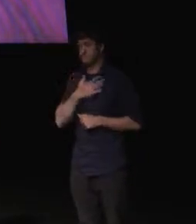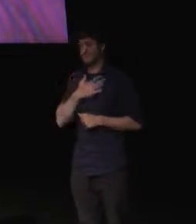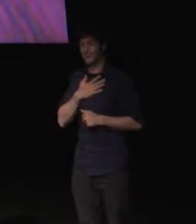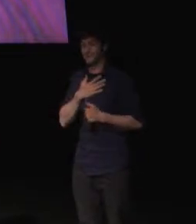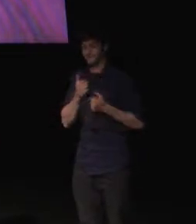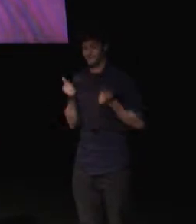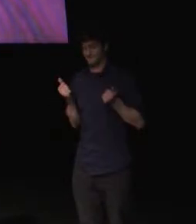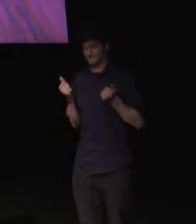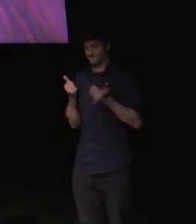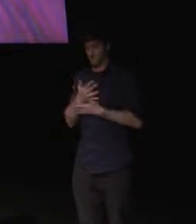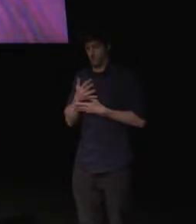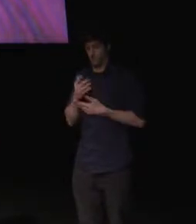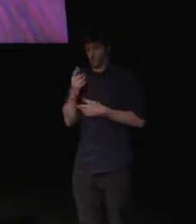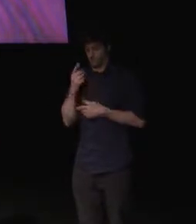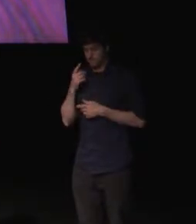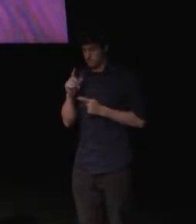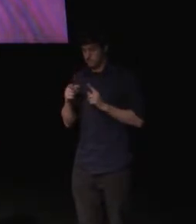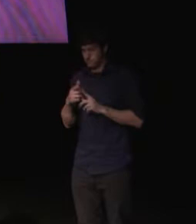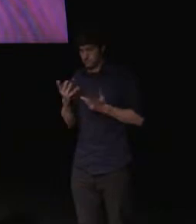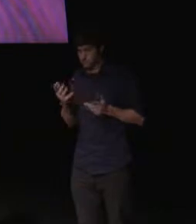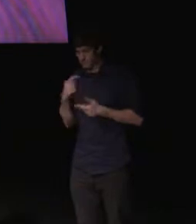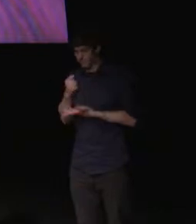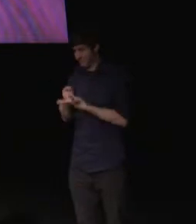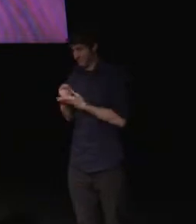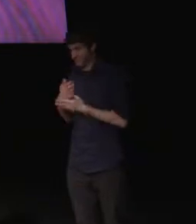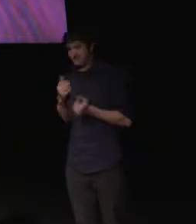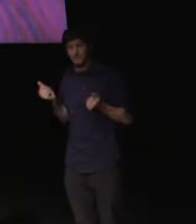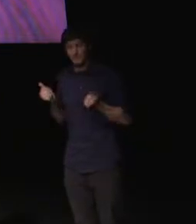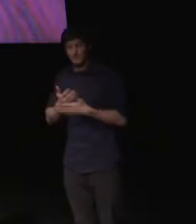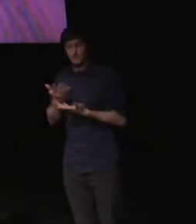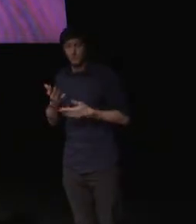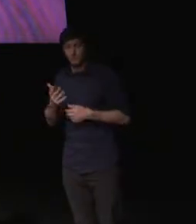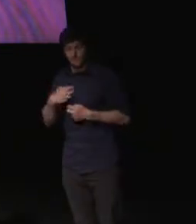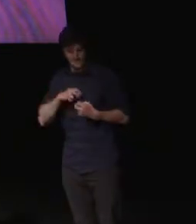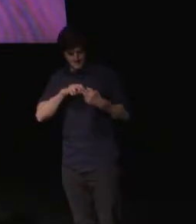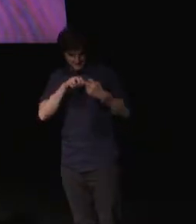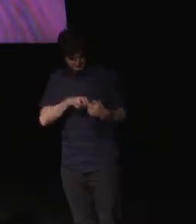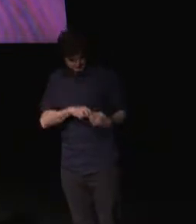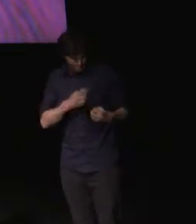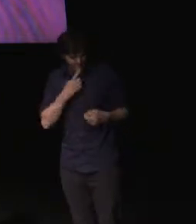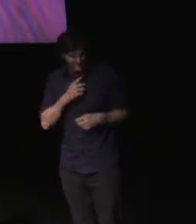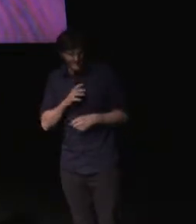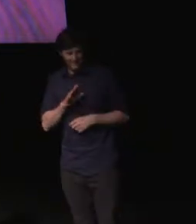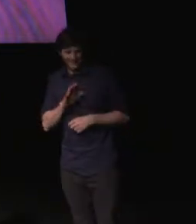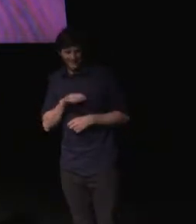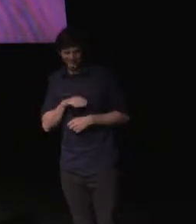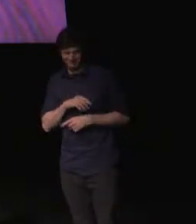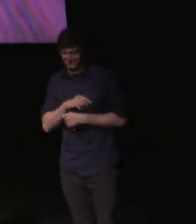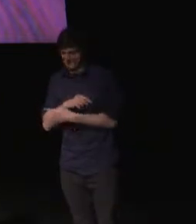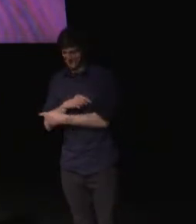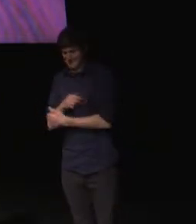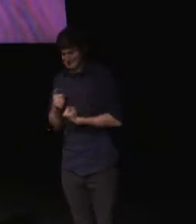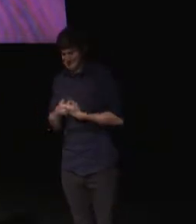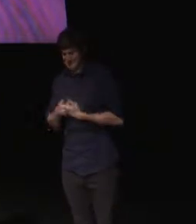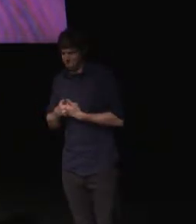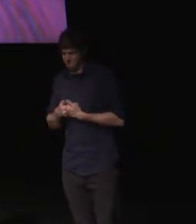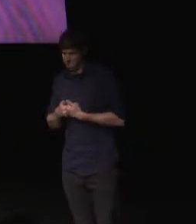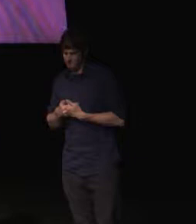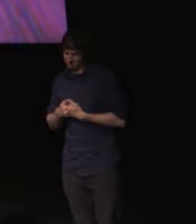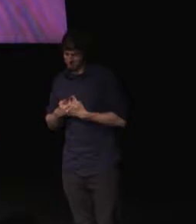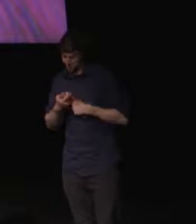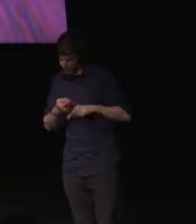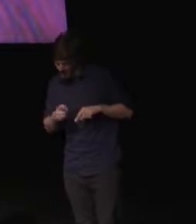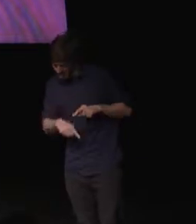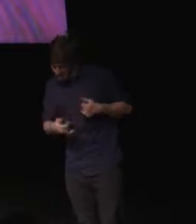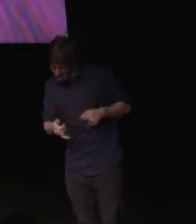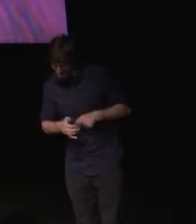is having to sit down with a client for the first time and say to them, yeah, you can't play that. You're not ready for that yet. I'm sorry, that game is